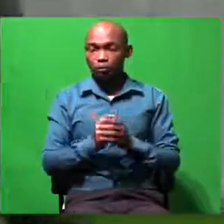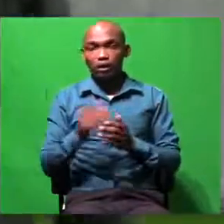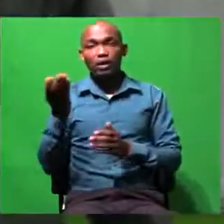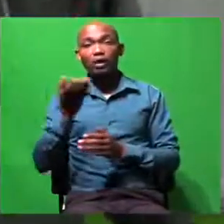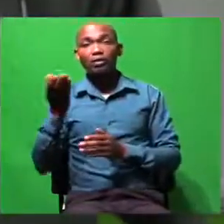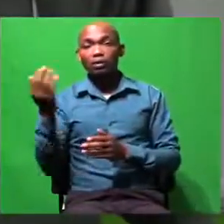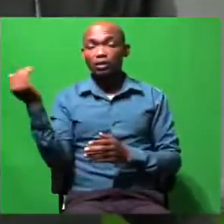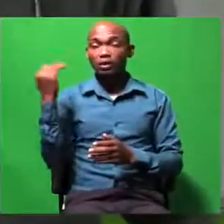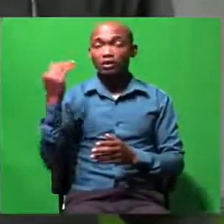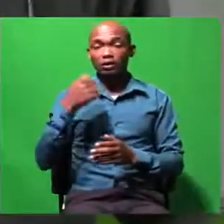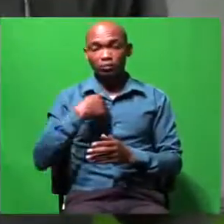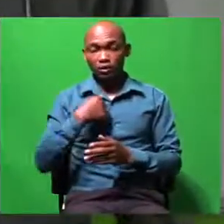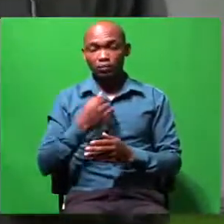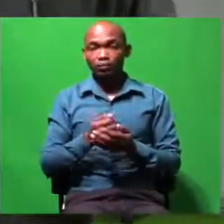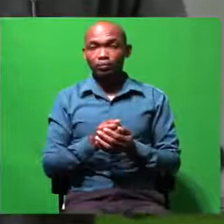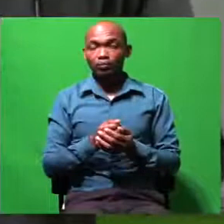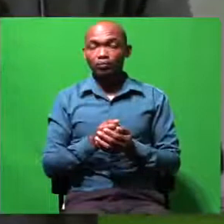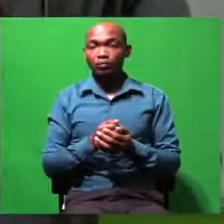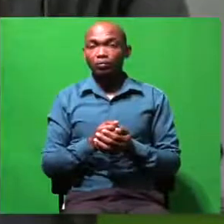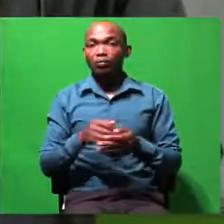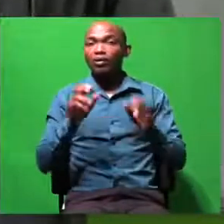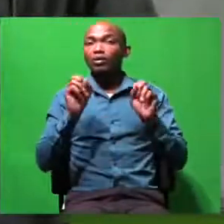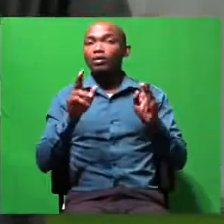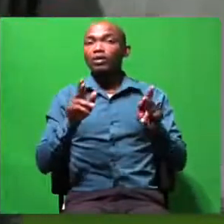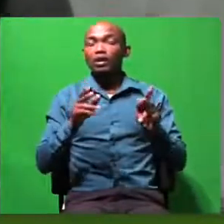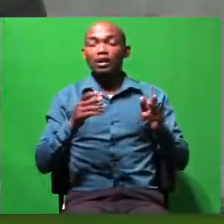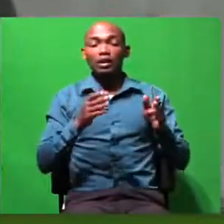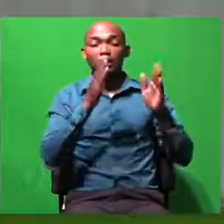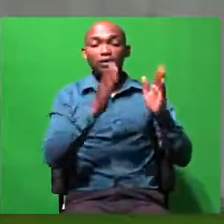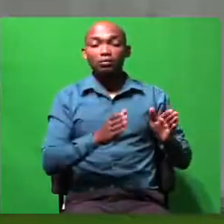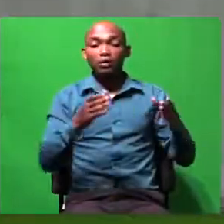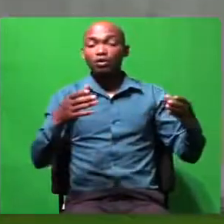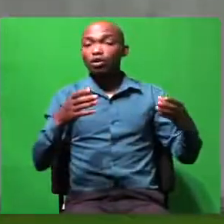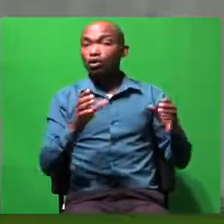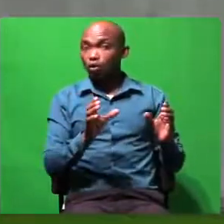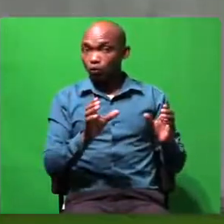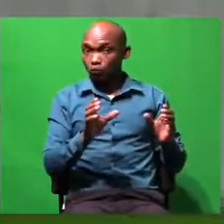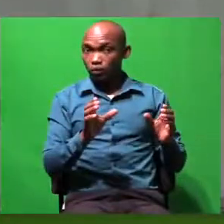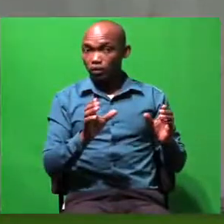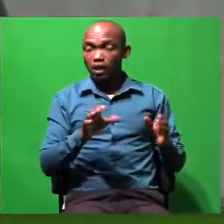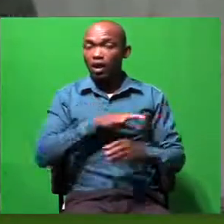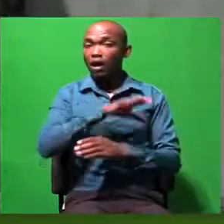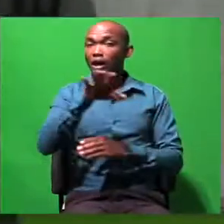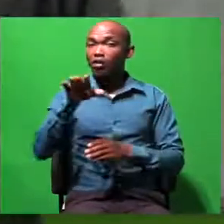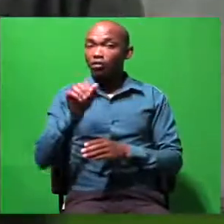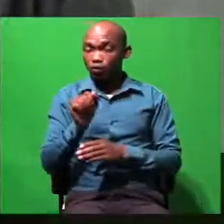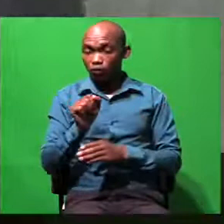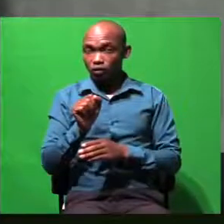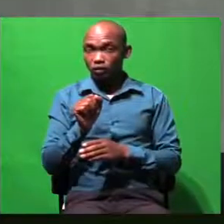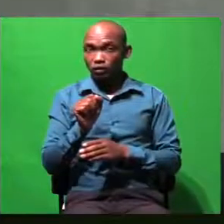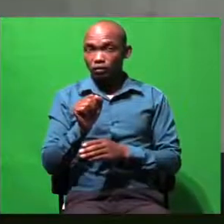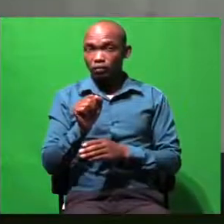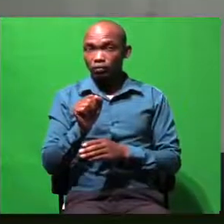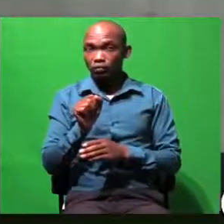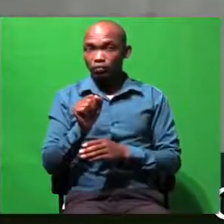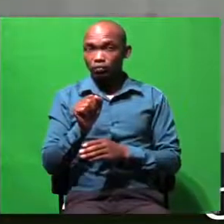Anyone can tell me? Yes, special groups, I'm telling you, special groups are those groups.